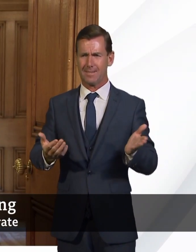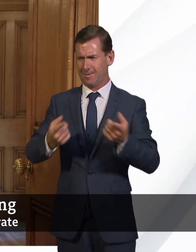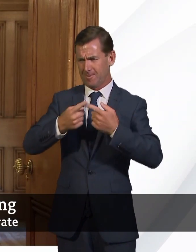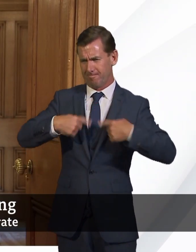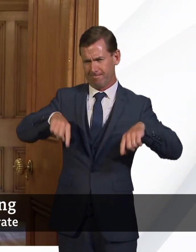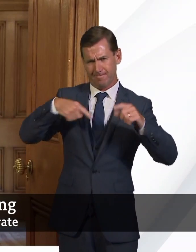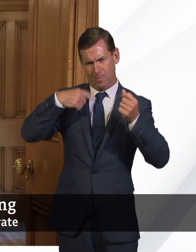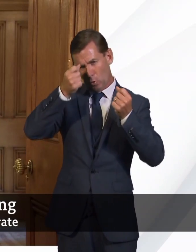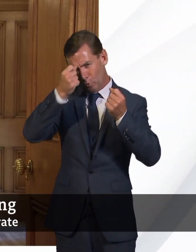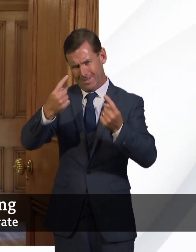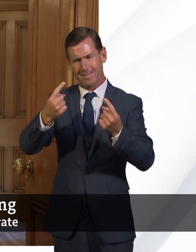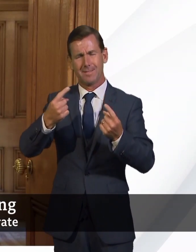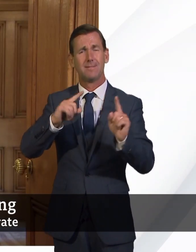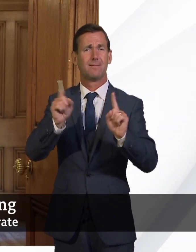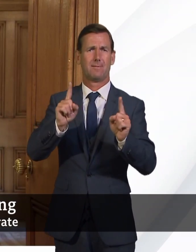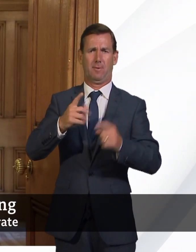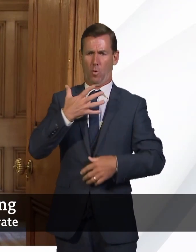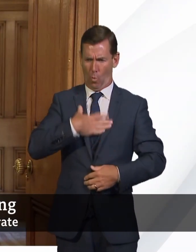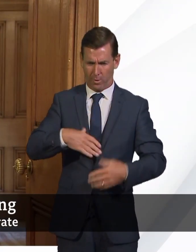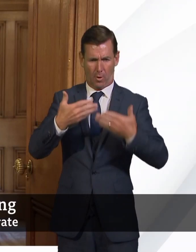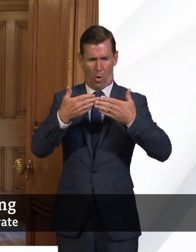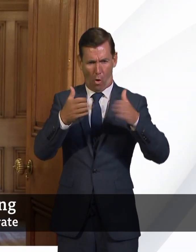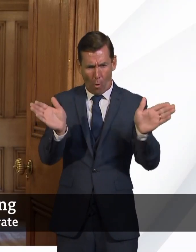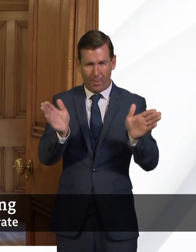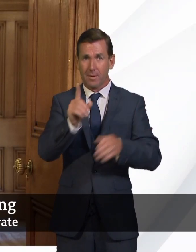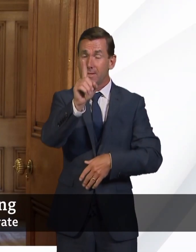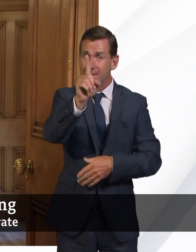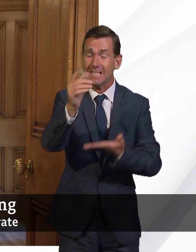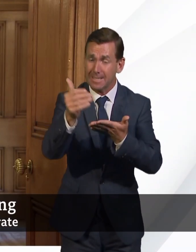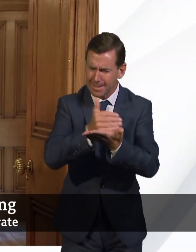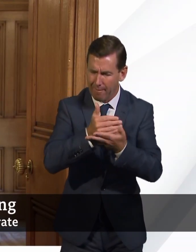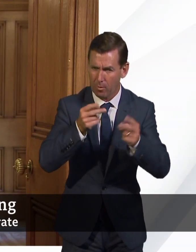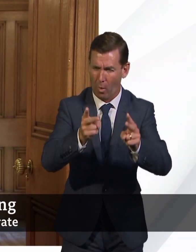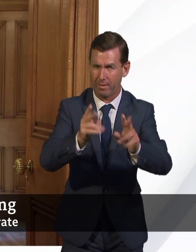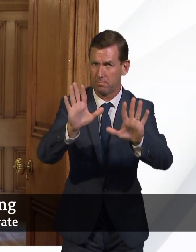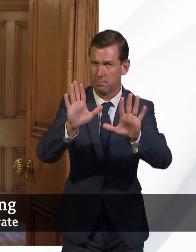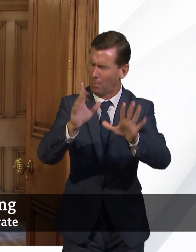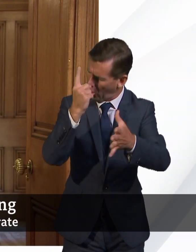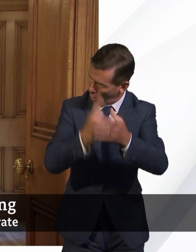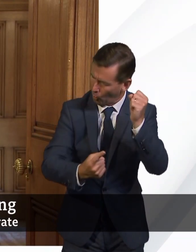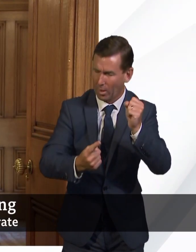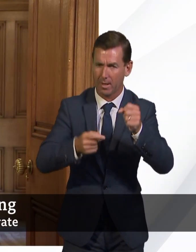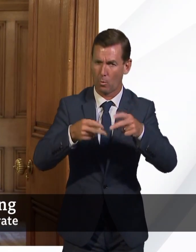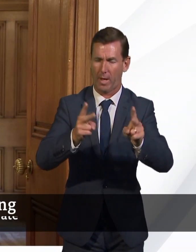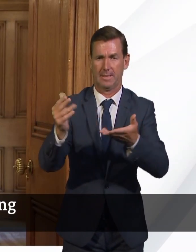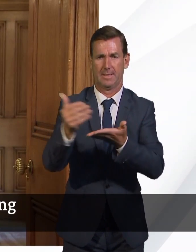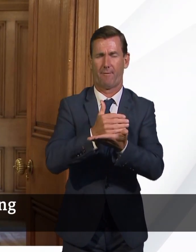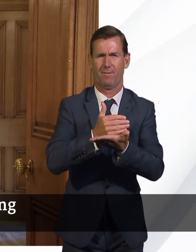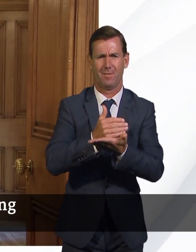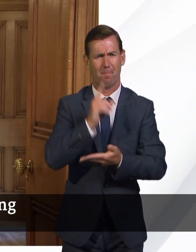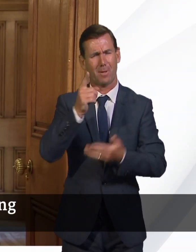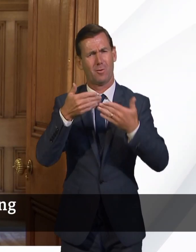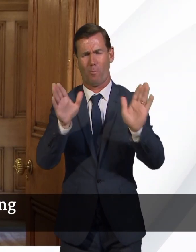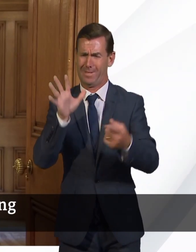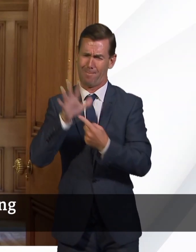get schools open in a way that is safe, and only in a way that is safe, that is really important for children's education.